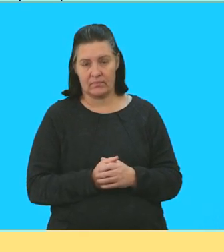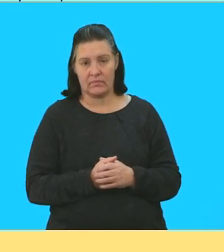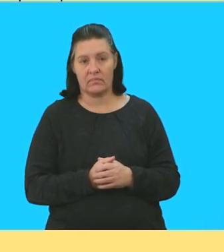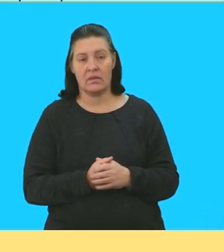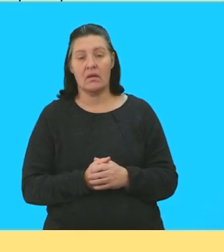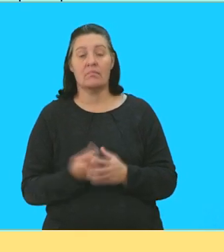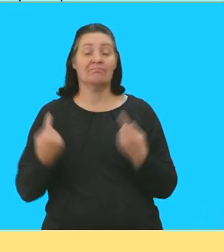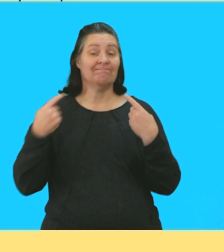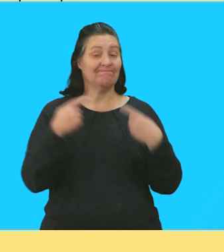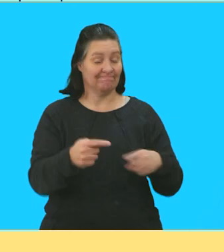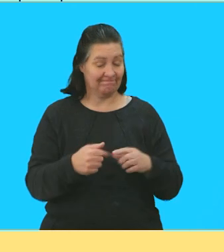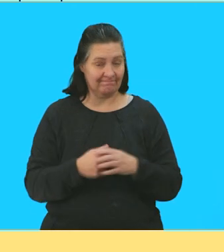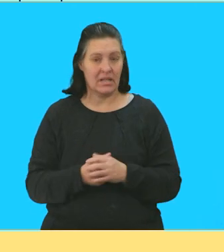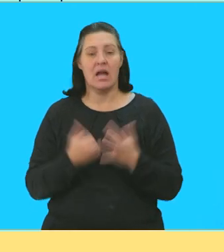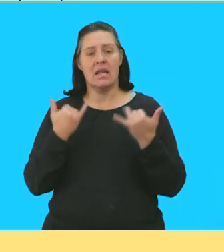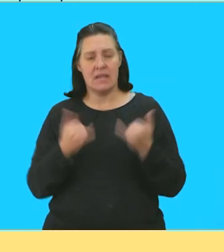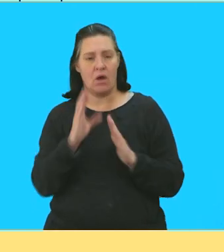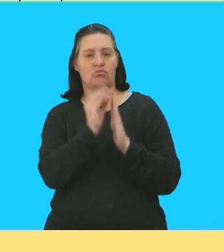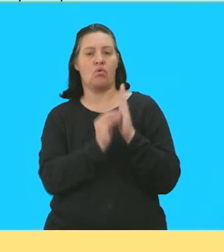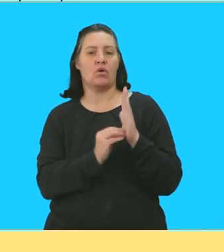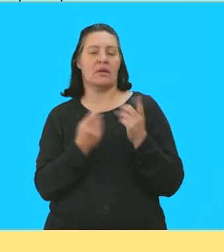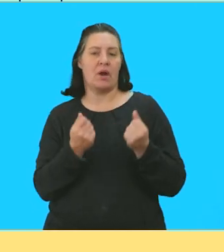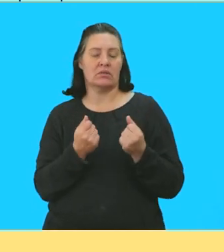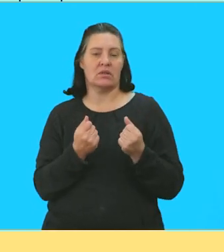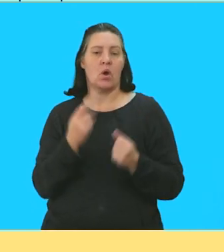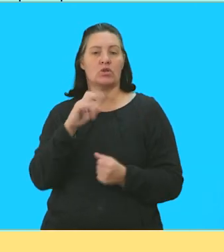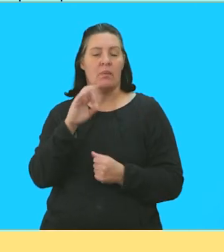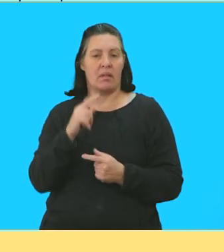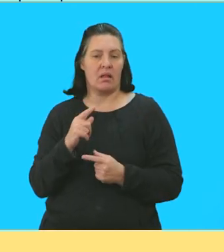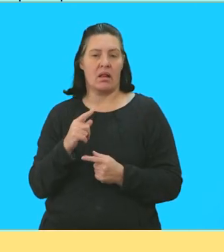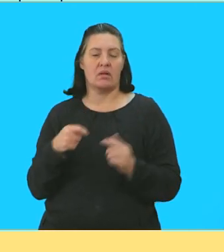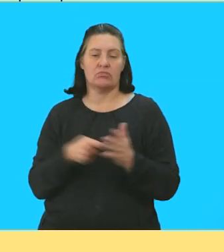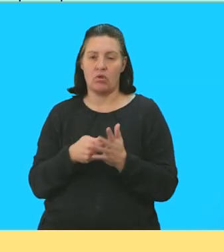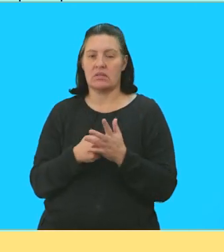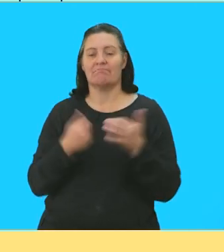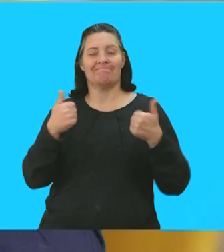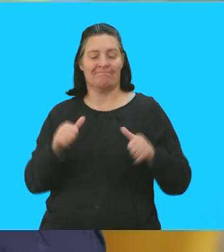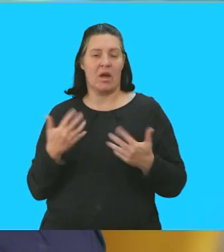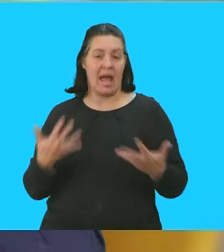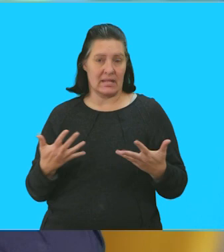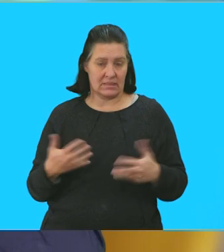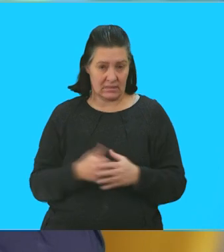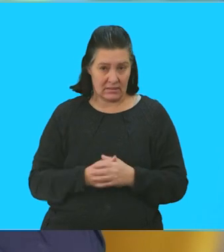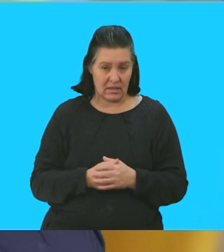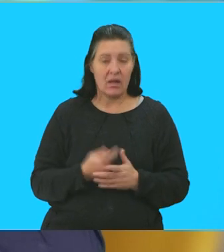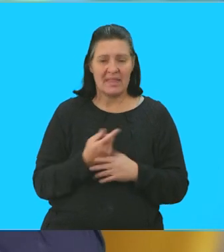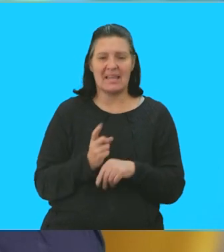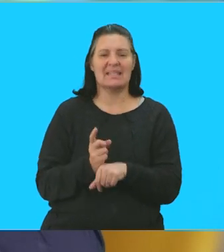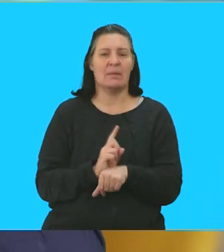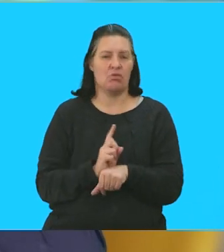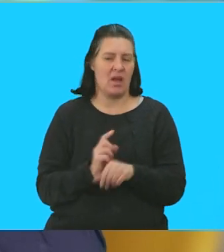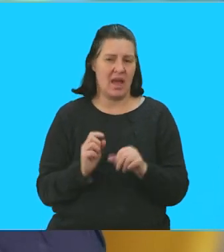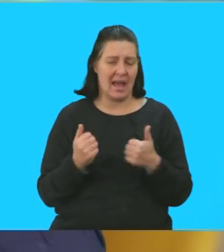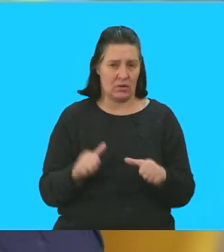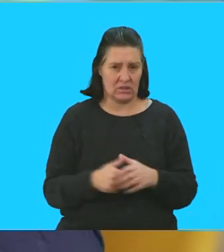When I come here, therefore, I now need to record an amount in the consumable stores on hand account. Remember, this is a temporal